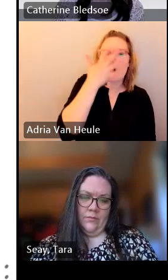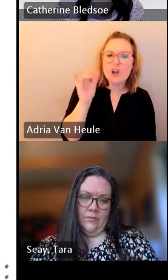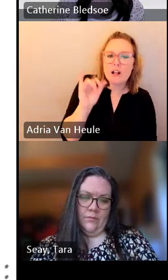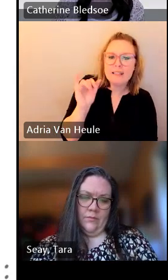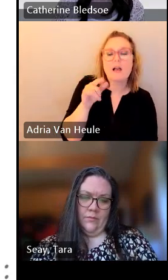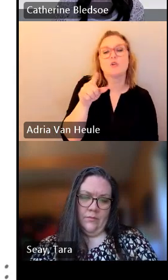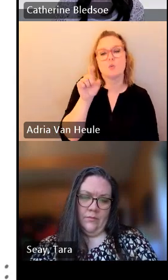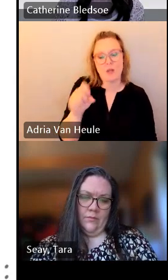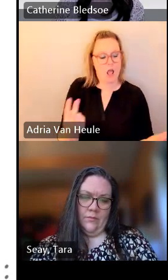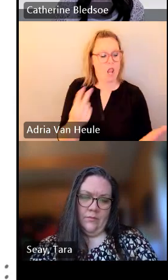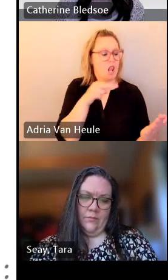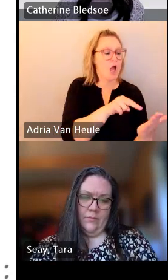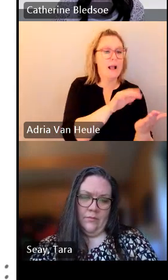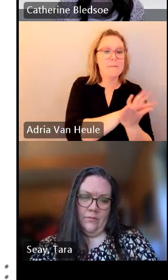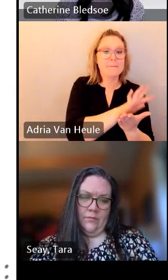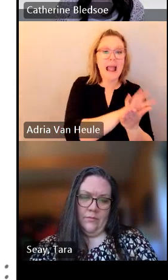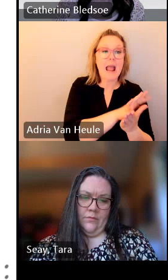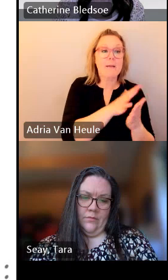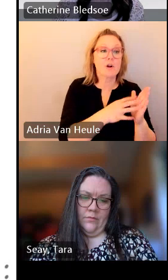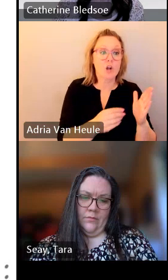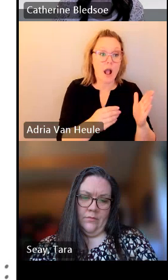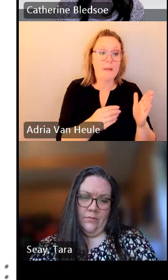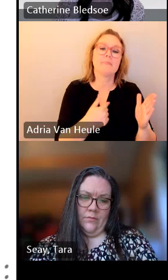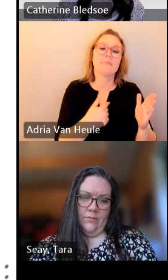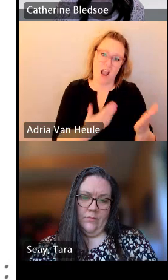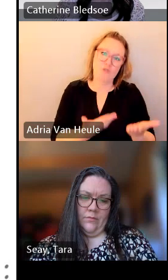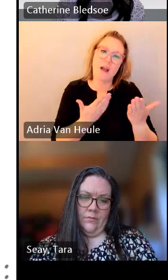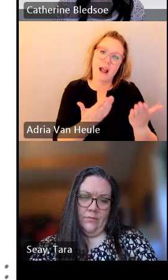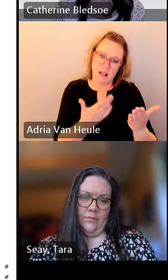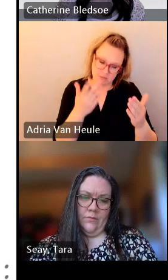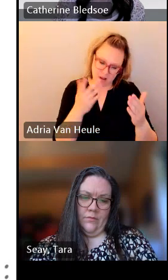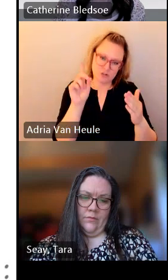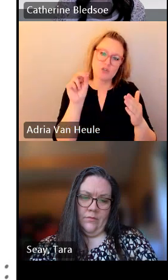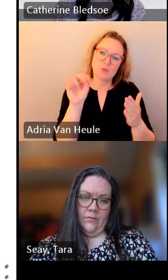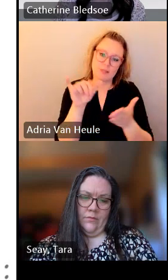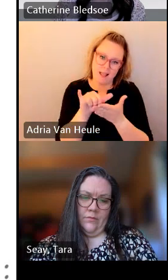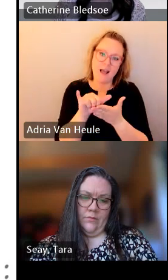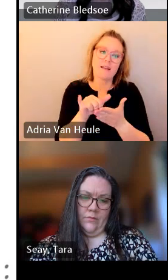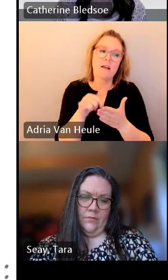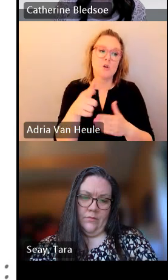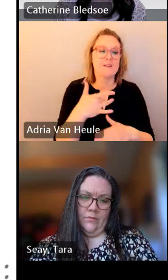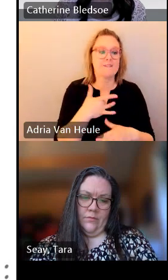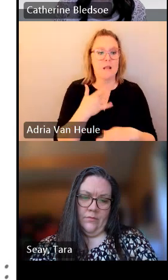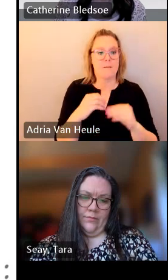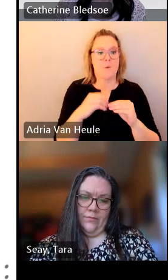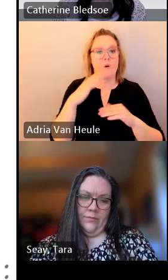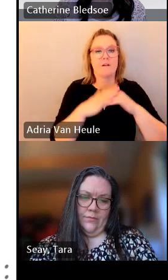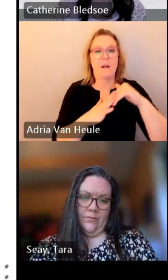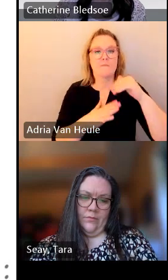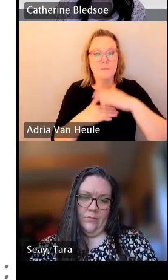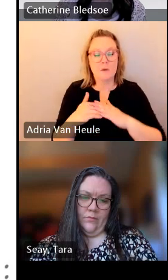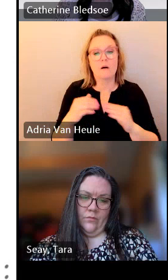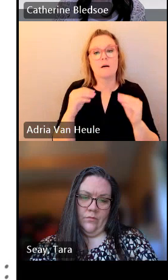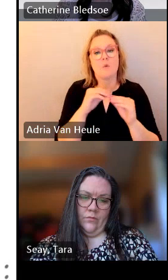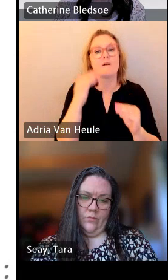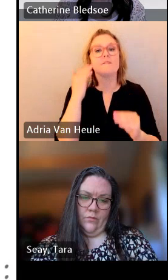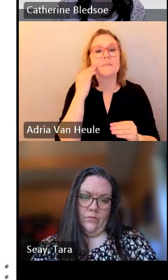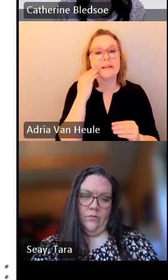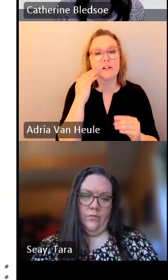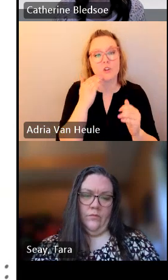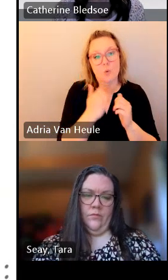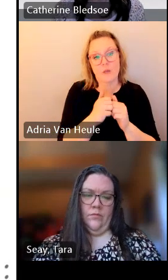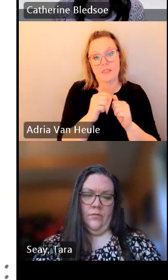and look at everything in advance. I'd actually recommend you do that to get familiar with the survey and feel comfortable asking the questions. For most of the questions,